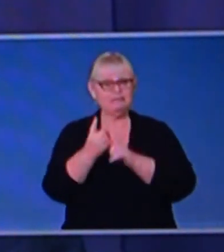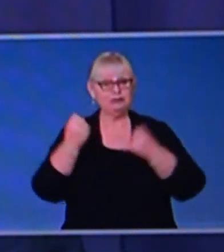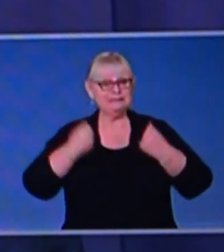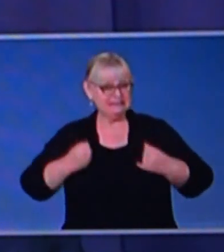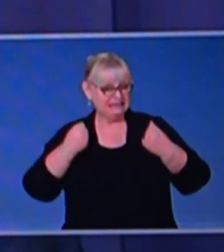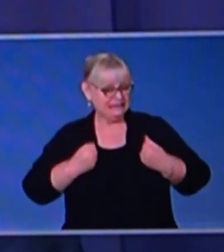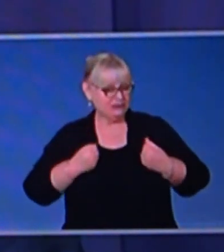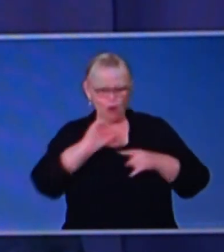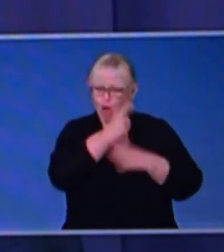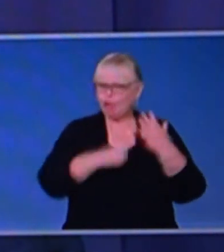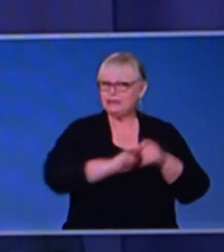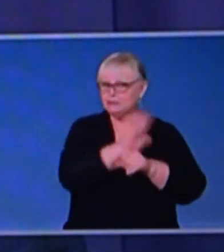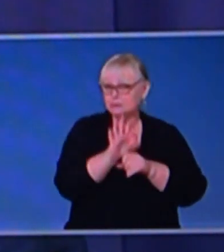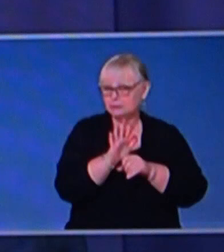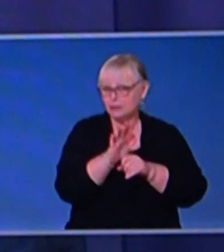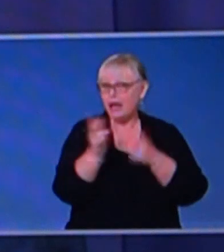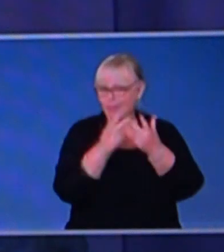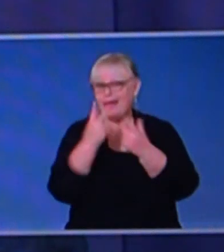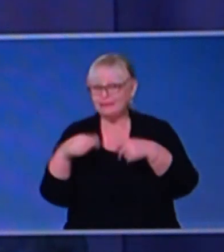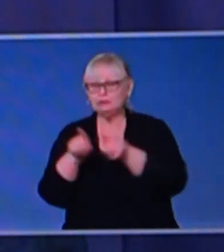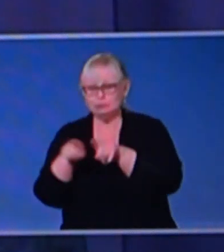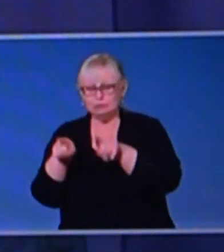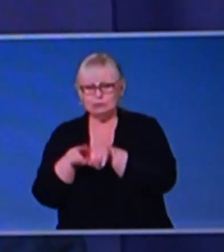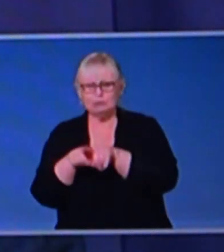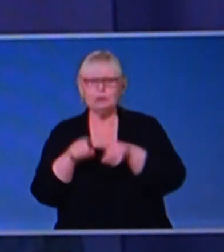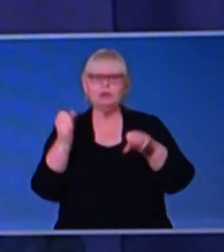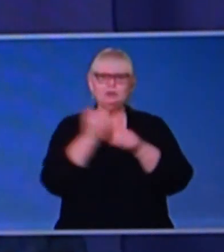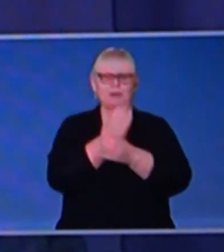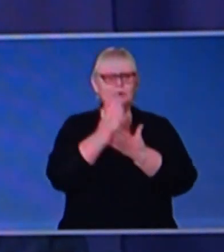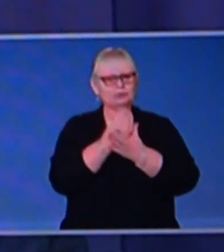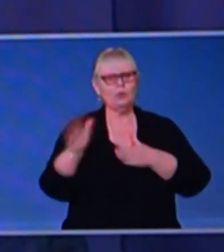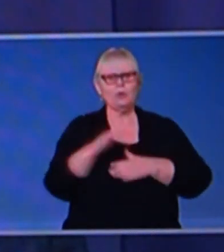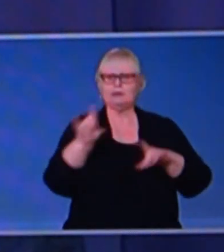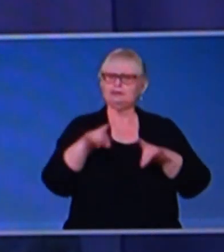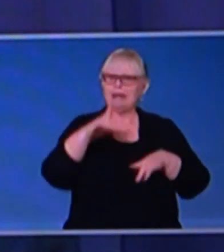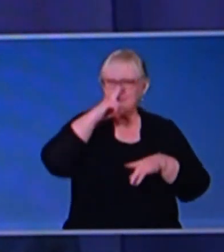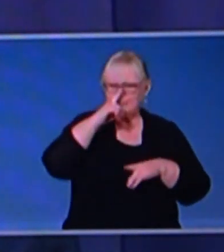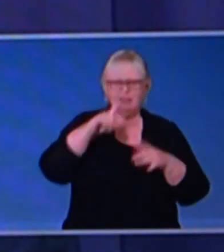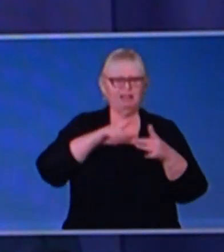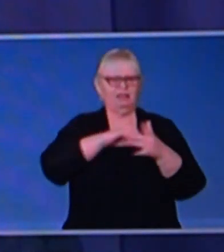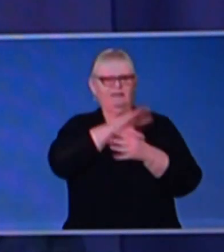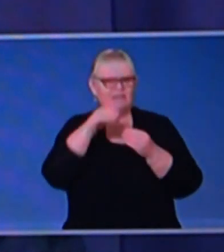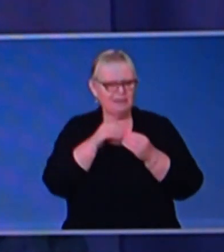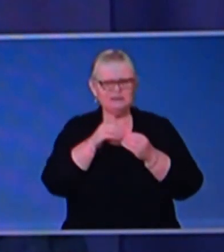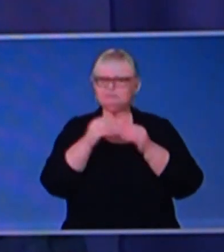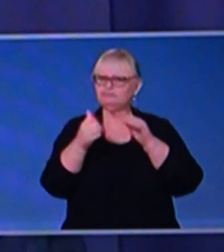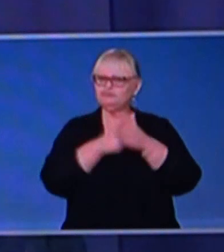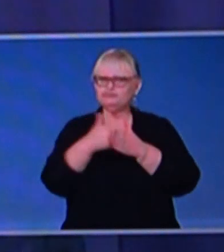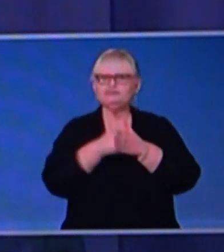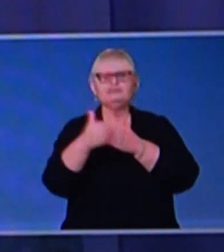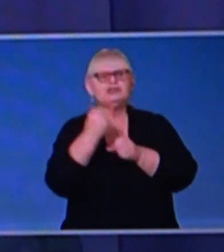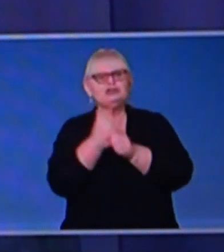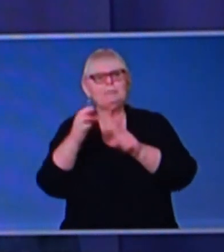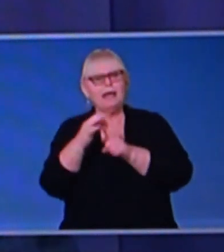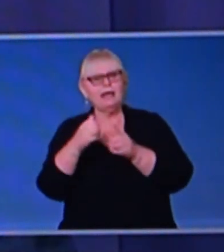that we need to continue to screen for, that individuals, Australians, families stay in contact with their GPs to